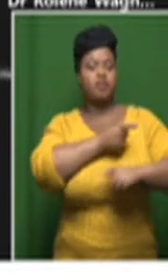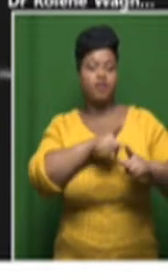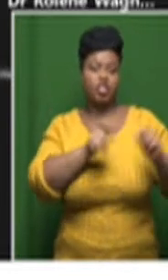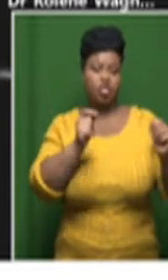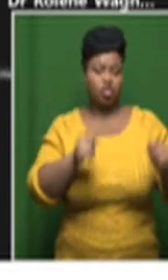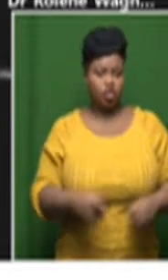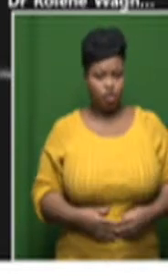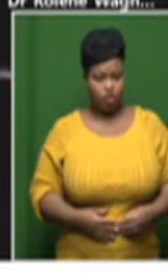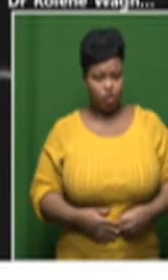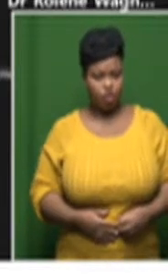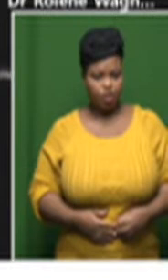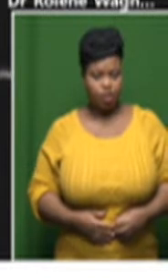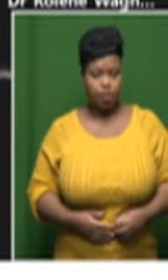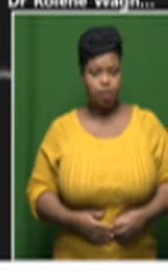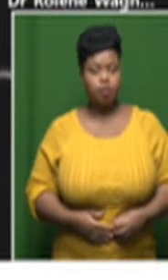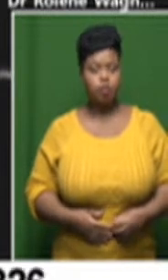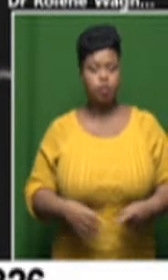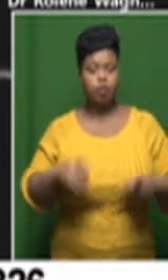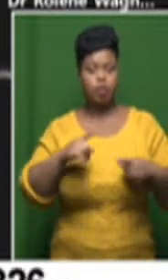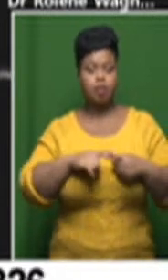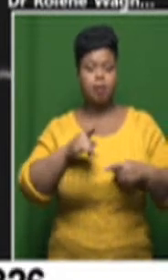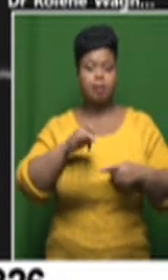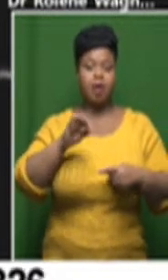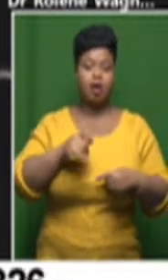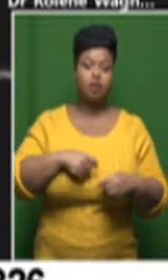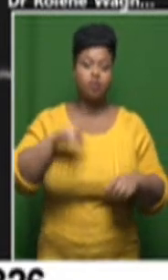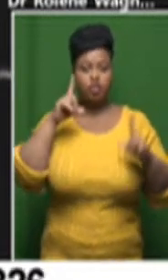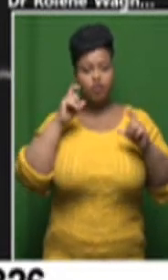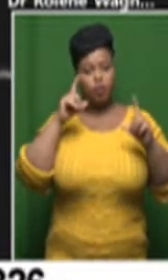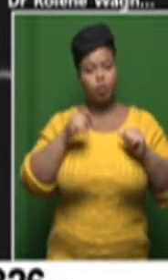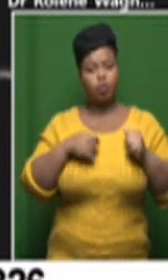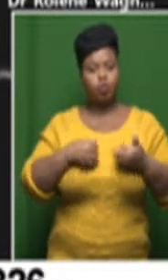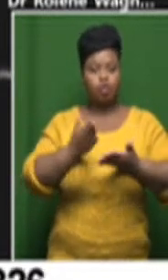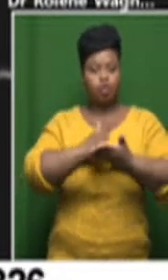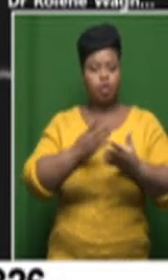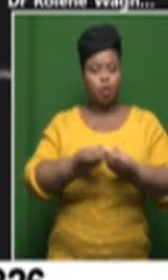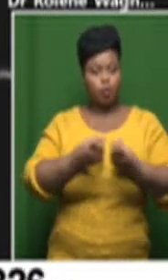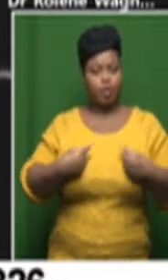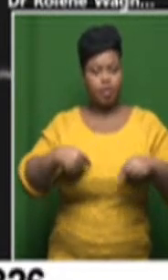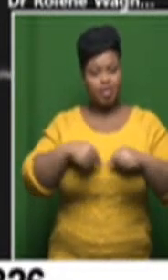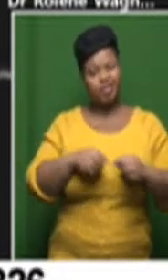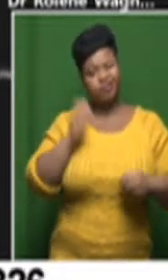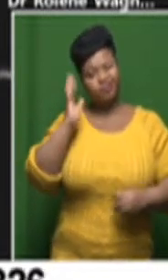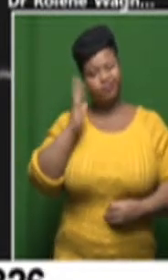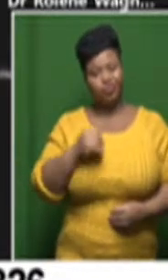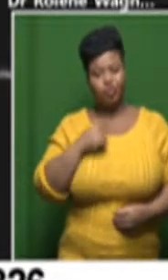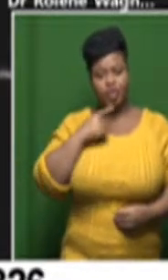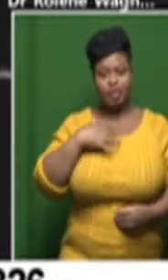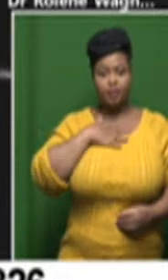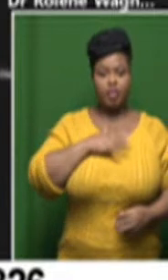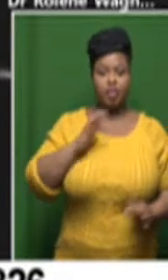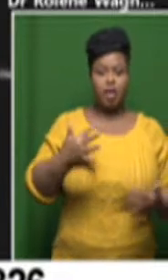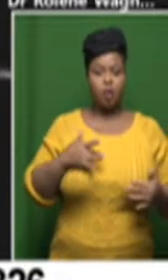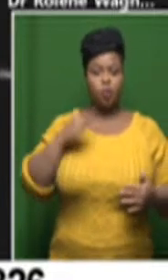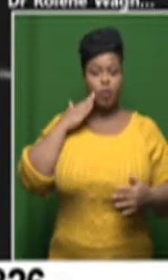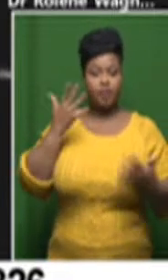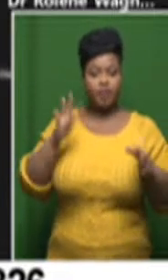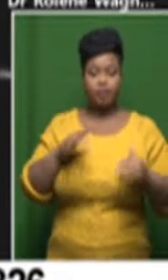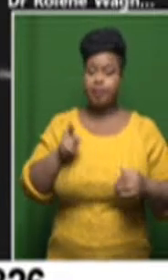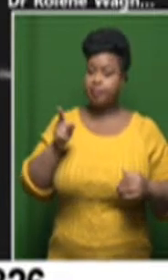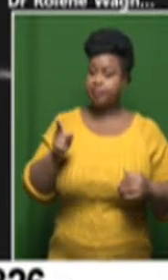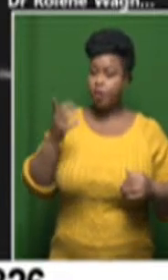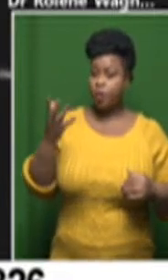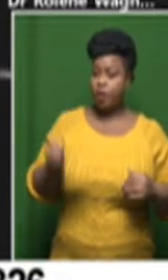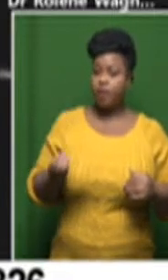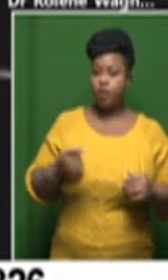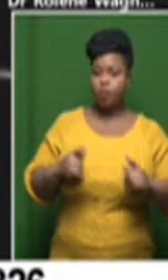vaccination jabs, and sharing with us photos and their statements about being vaccinated. And here we've even had